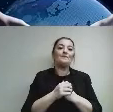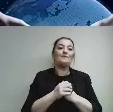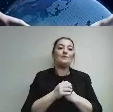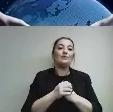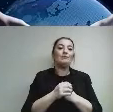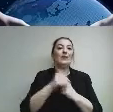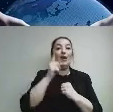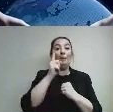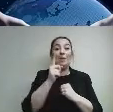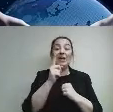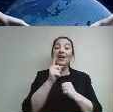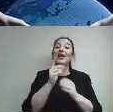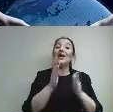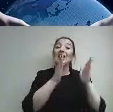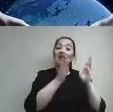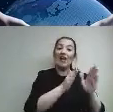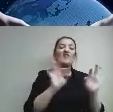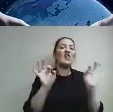through disability